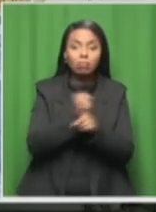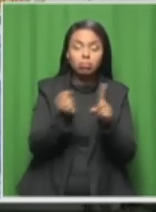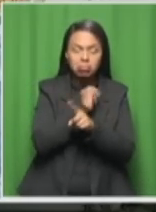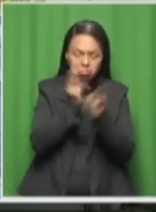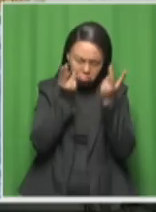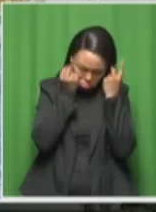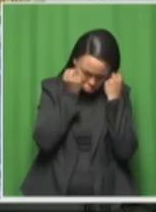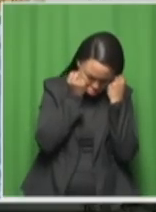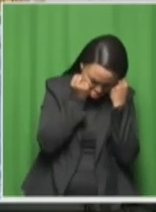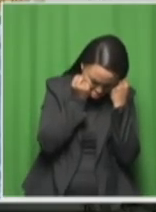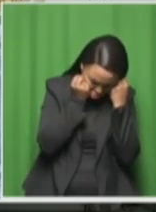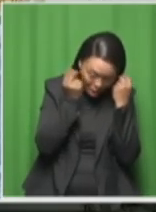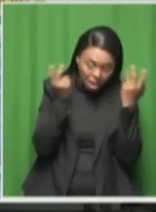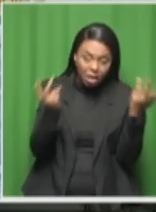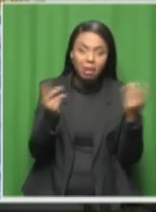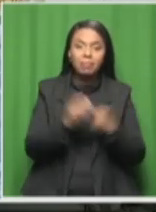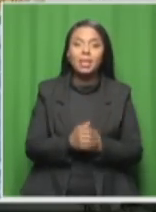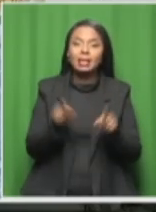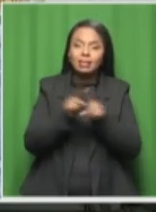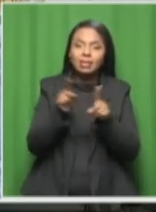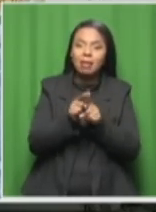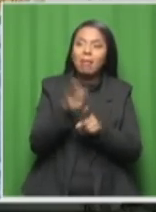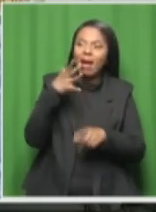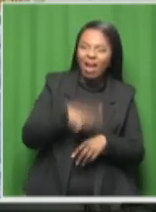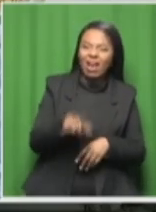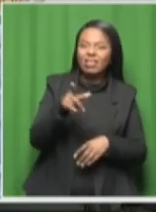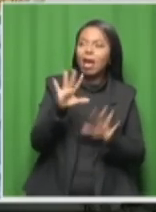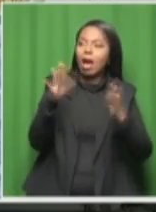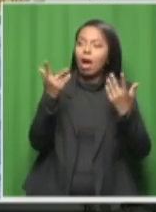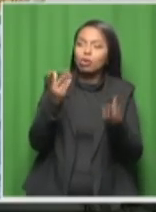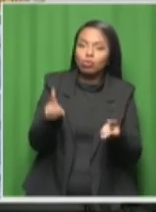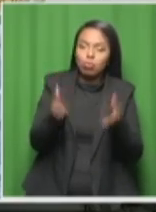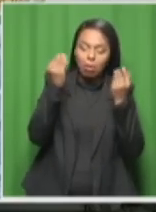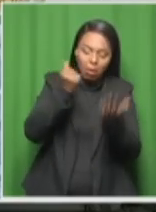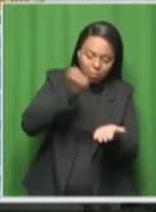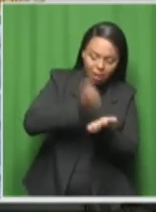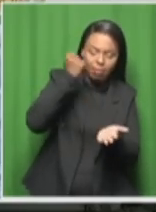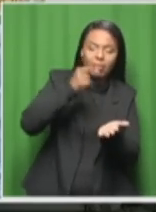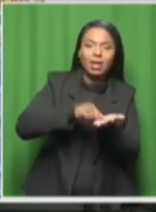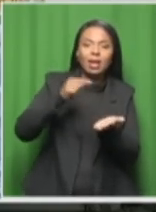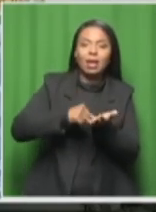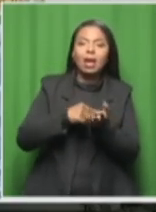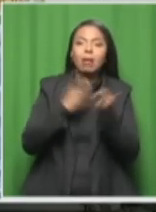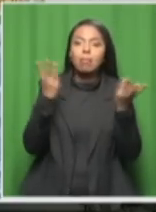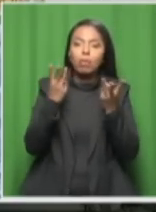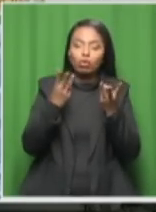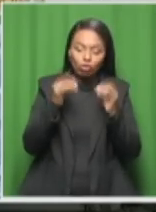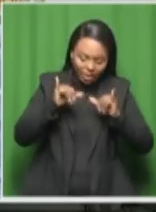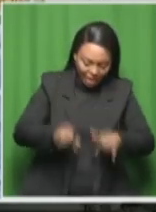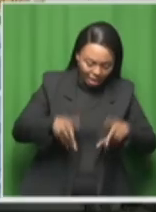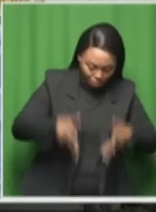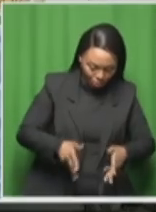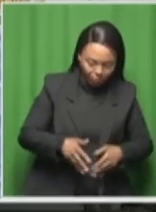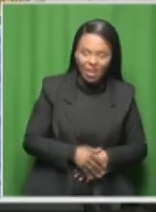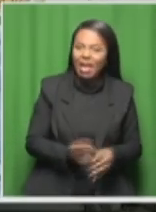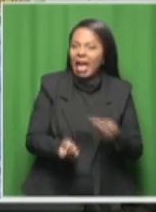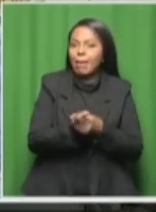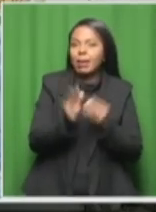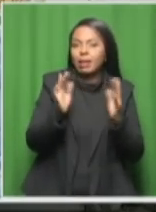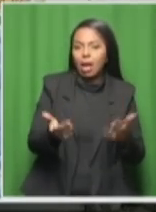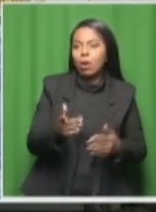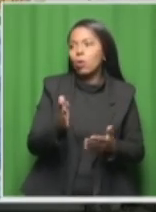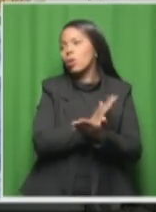You also speak about acquiring of citizenship, how that system is abused, how in many instances it happens prematurely.